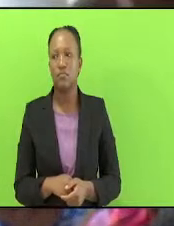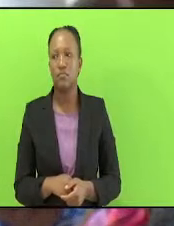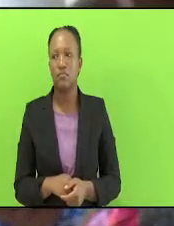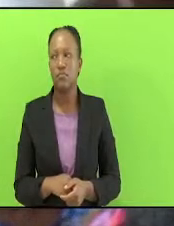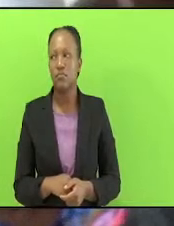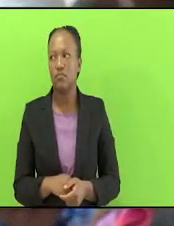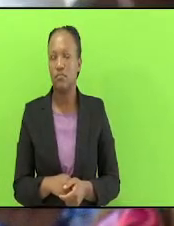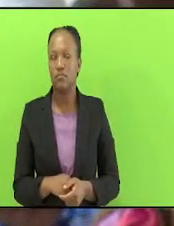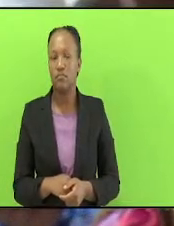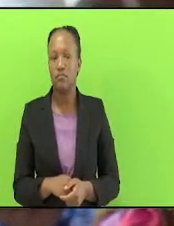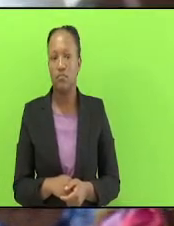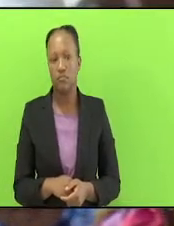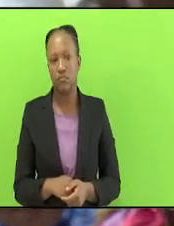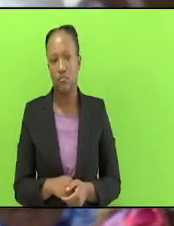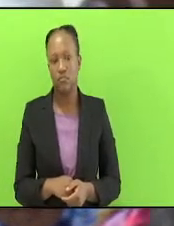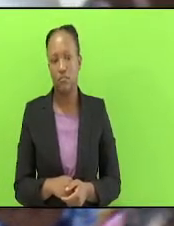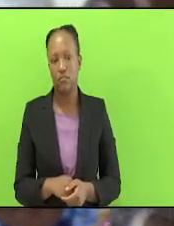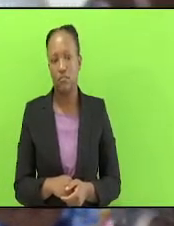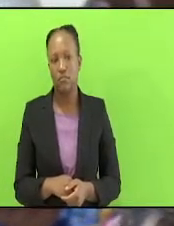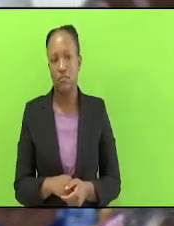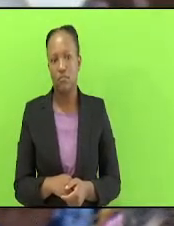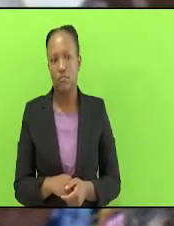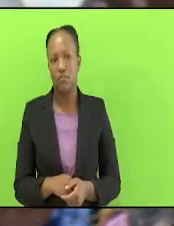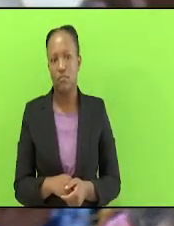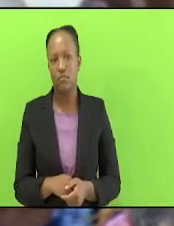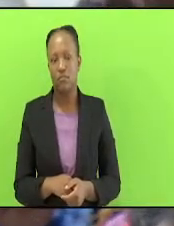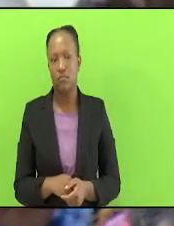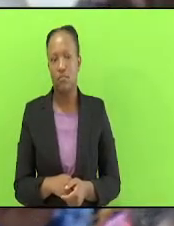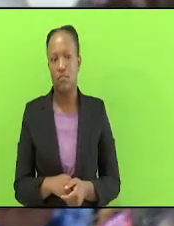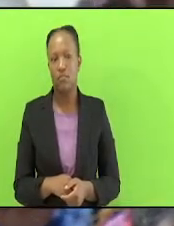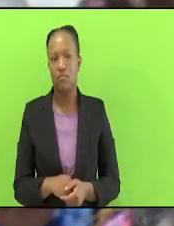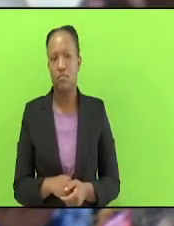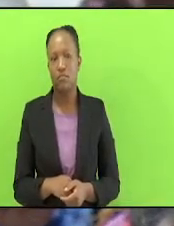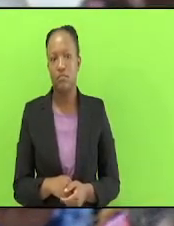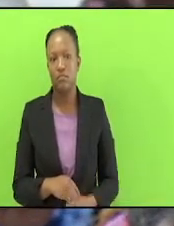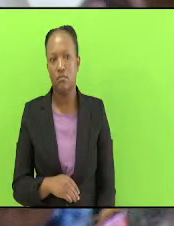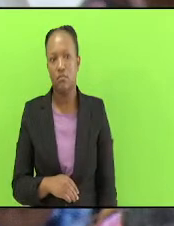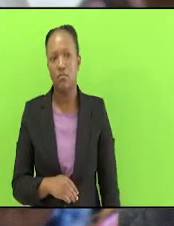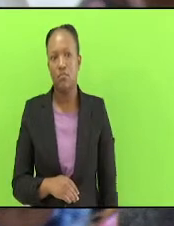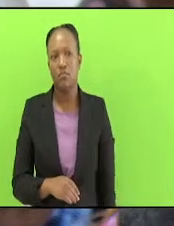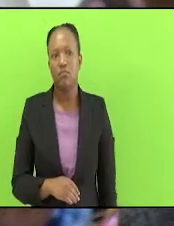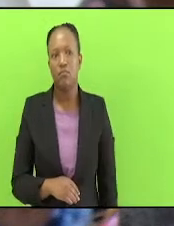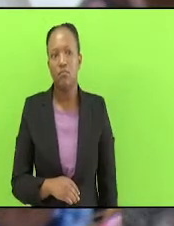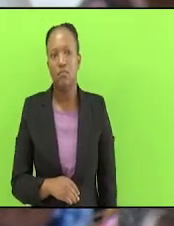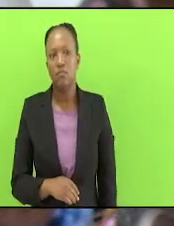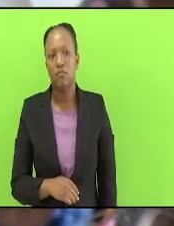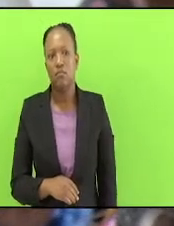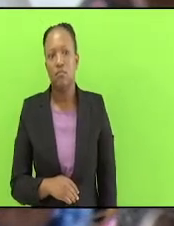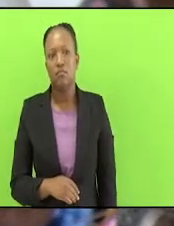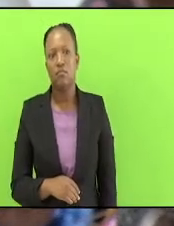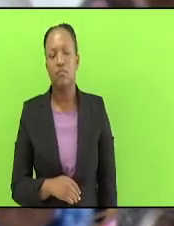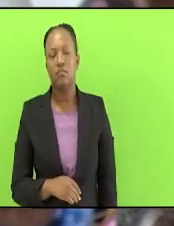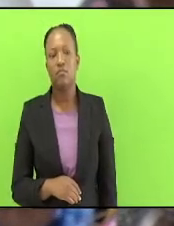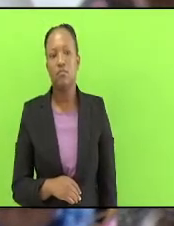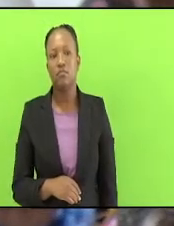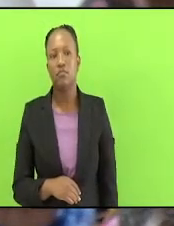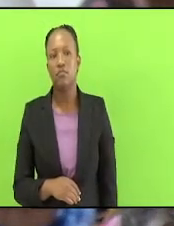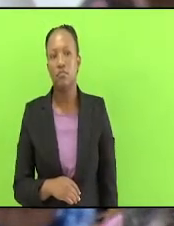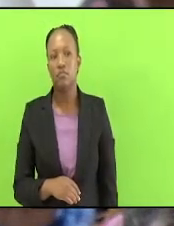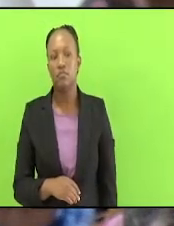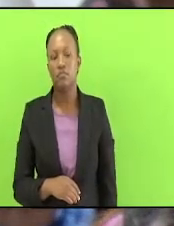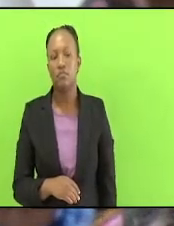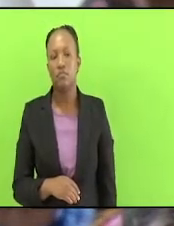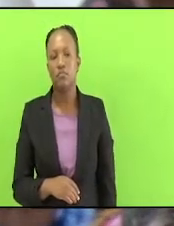ANC. Ke nagana gore chair next time Khaleta, you need to talk about